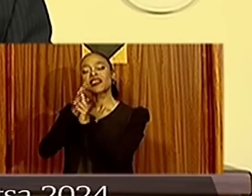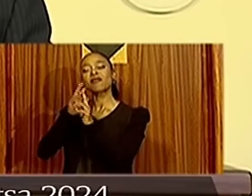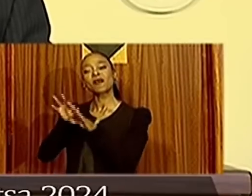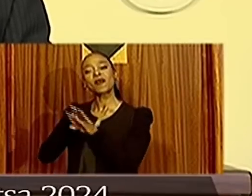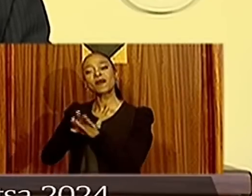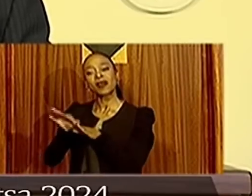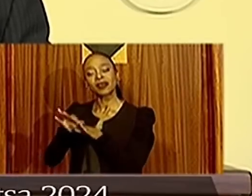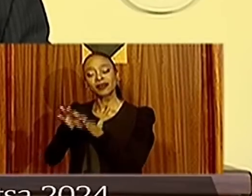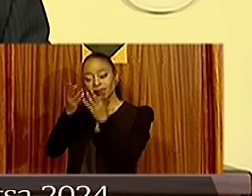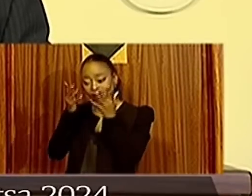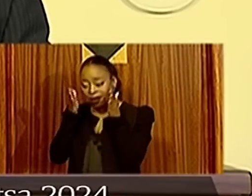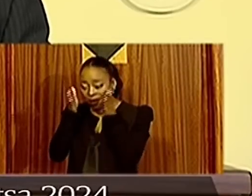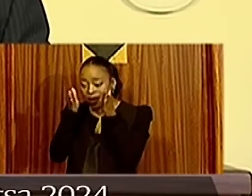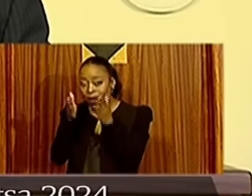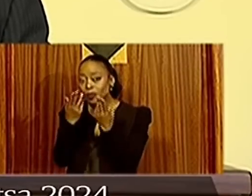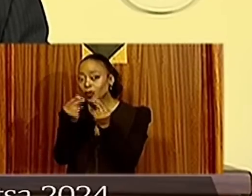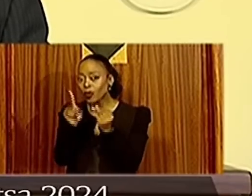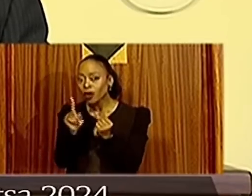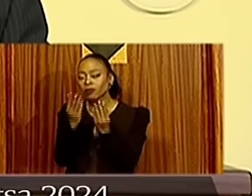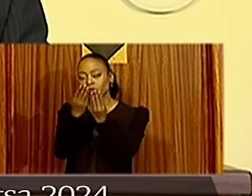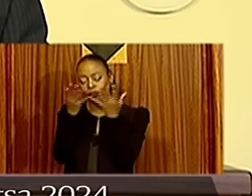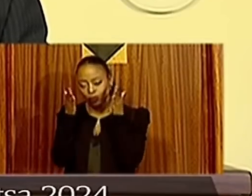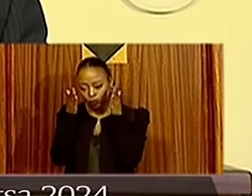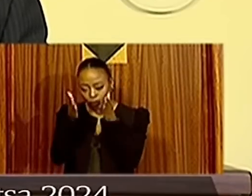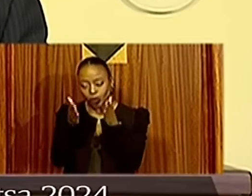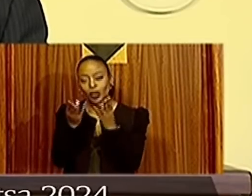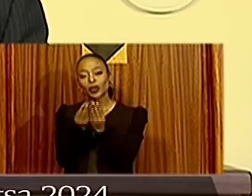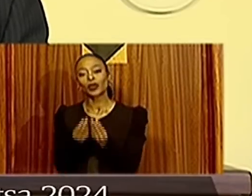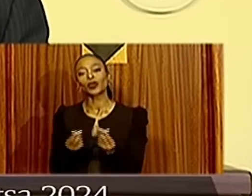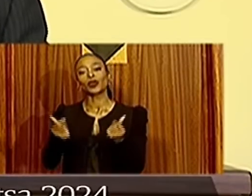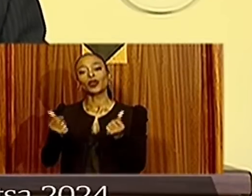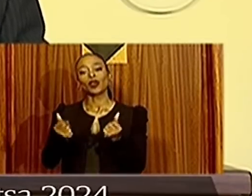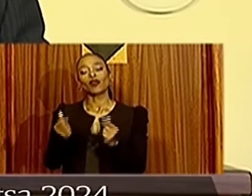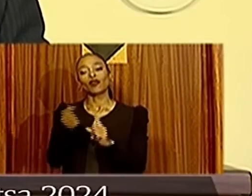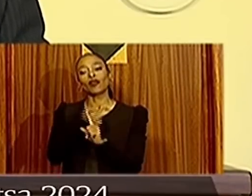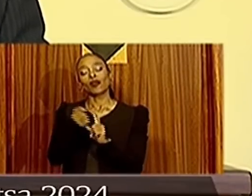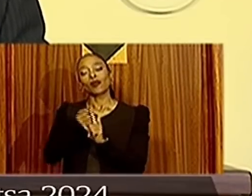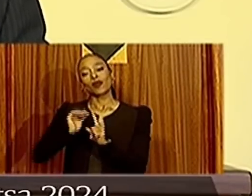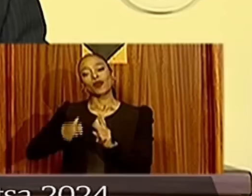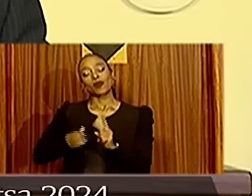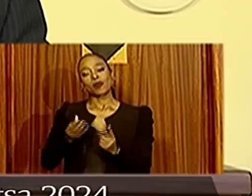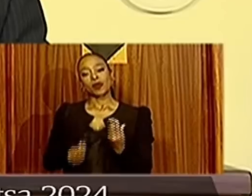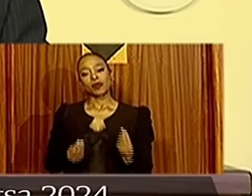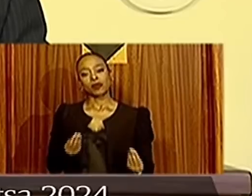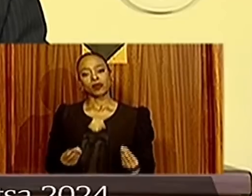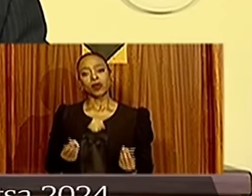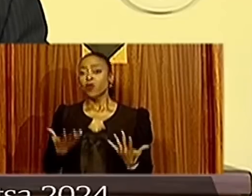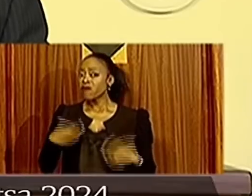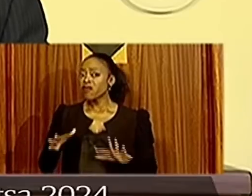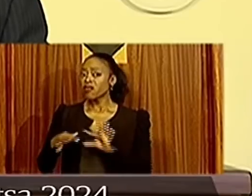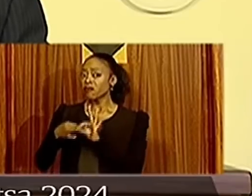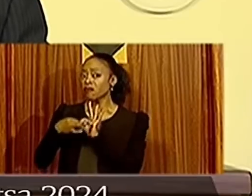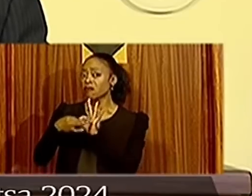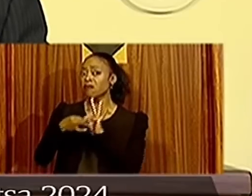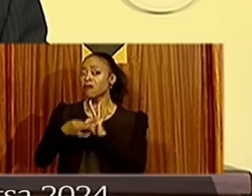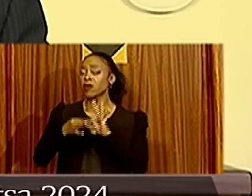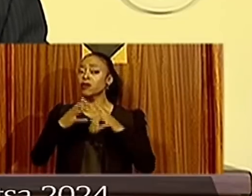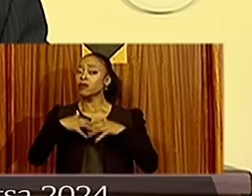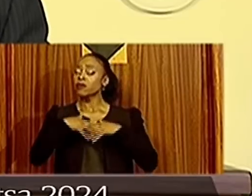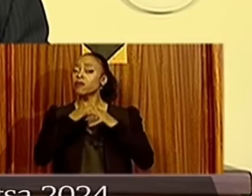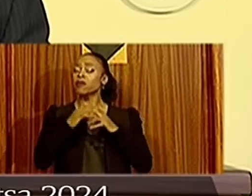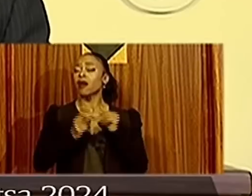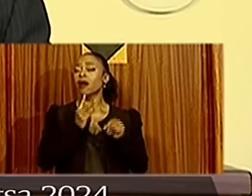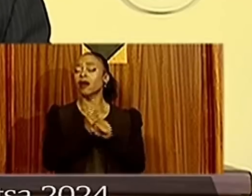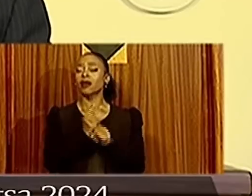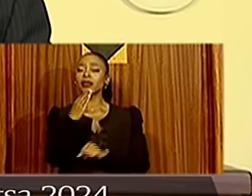dealing with gender-based violence. We have worked together to rebuild community policing forums